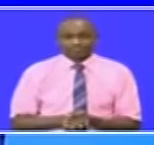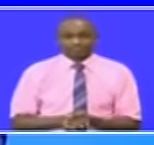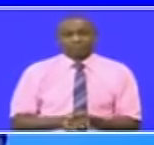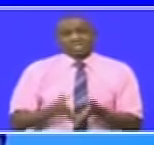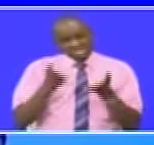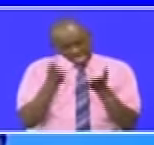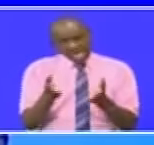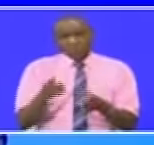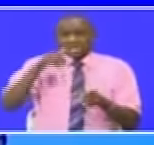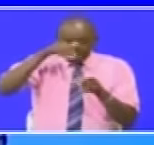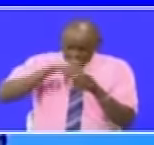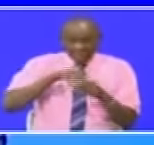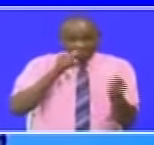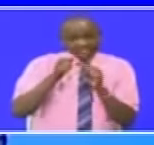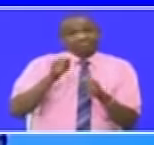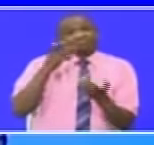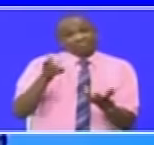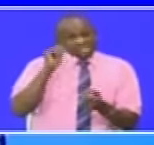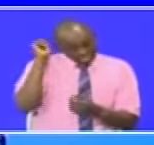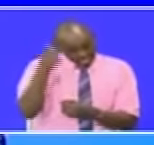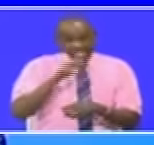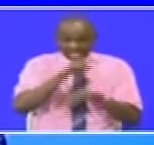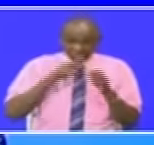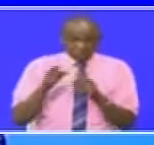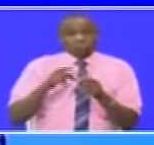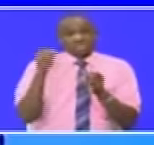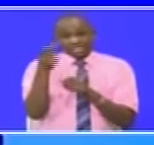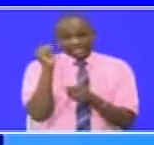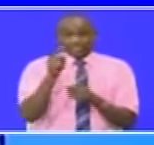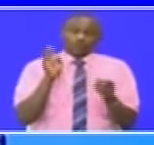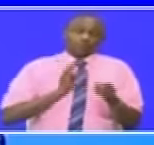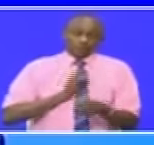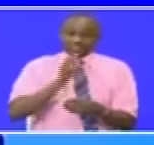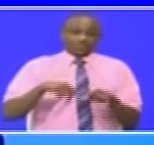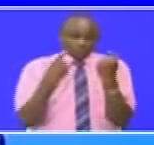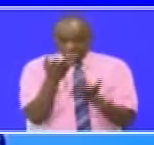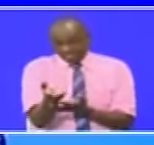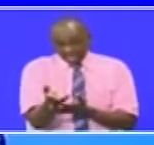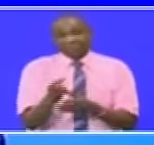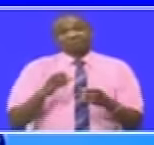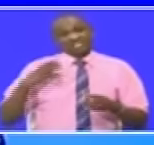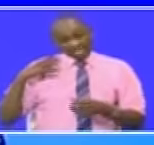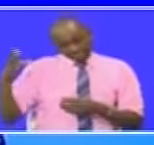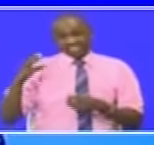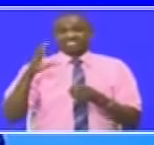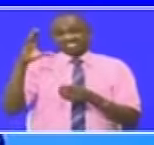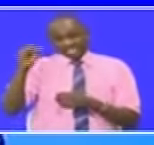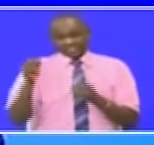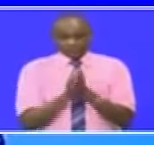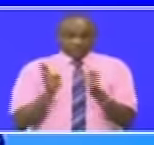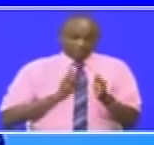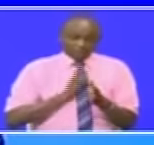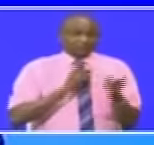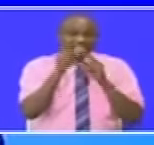Elsewhere, infighting at Kenya's National Irrigation Board played out in the public as differences between the Cabinet Secretary and the Board of